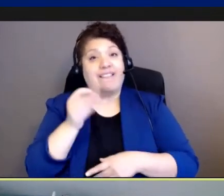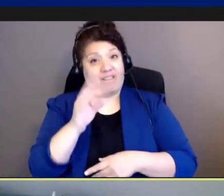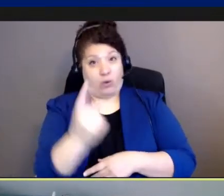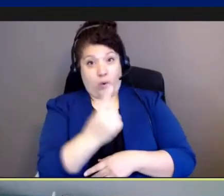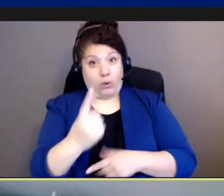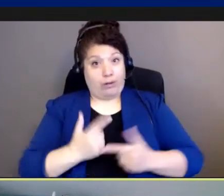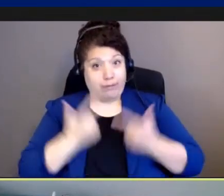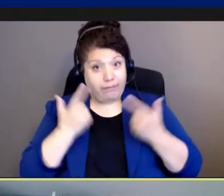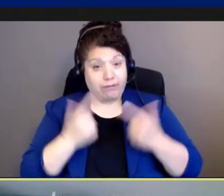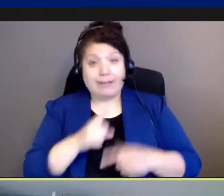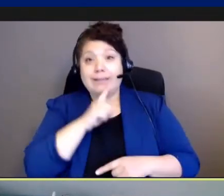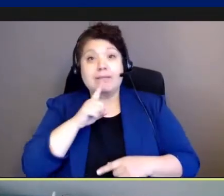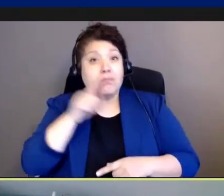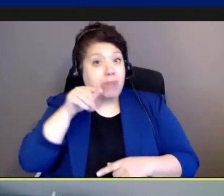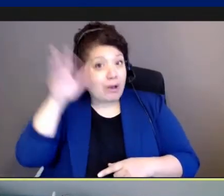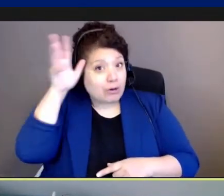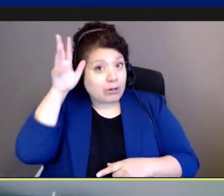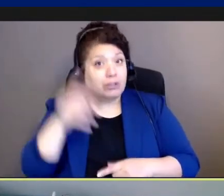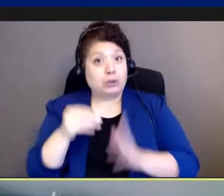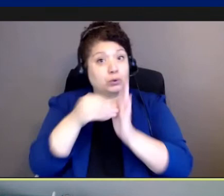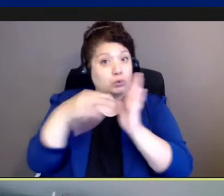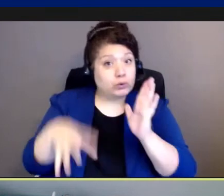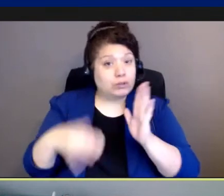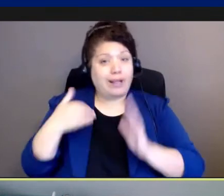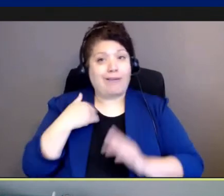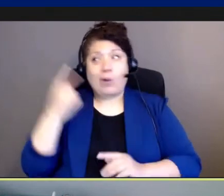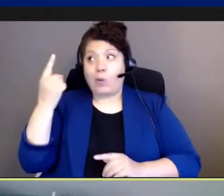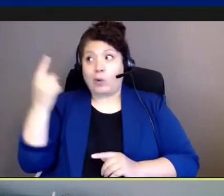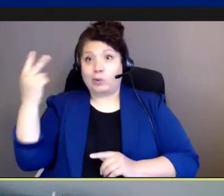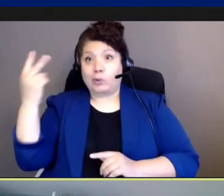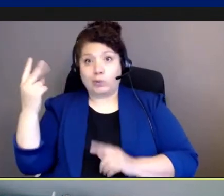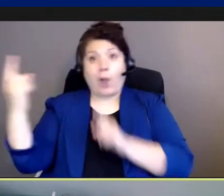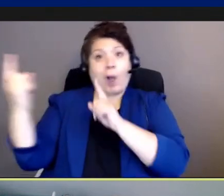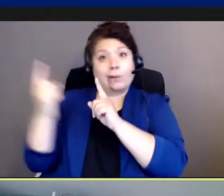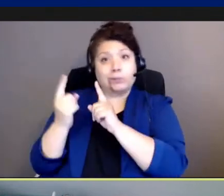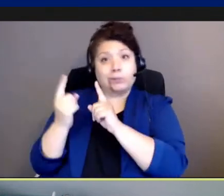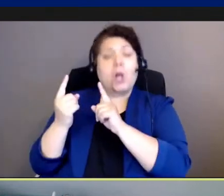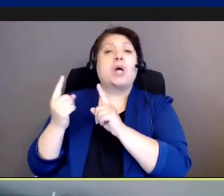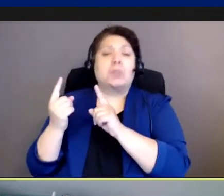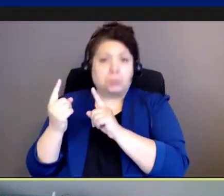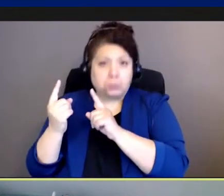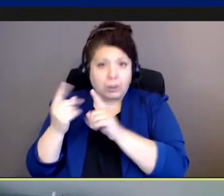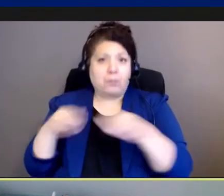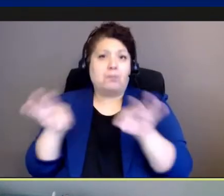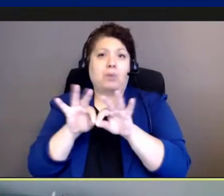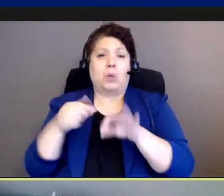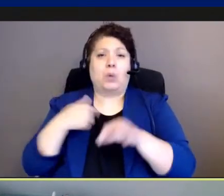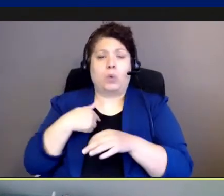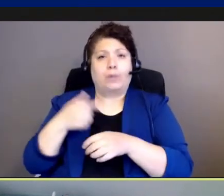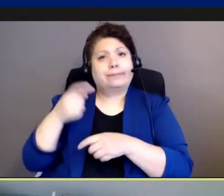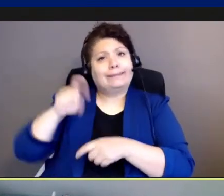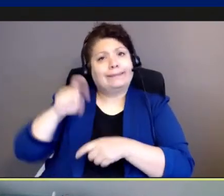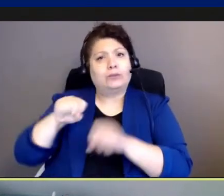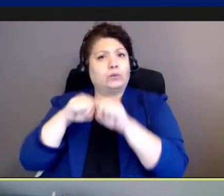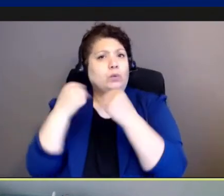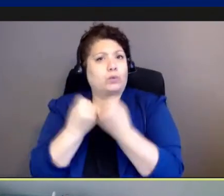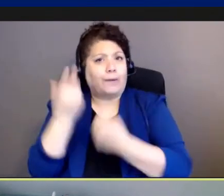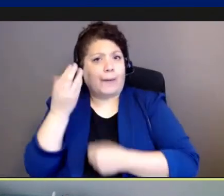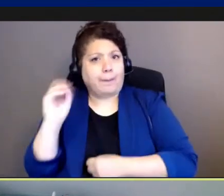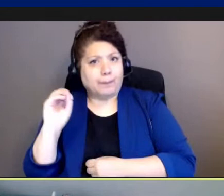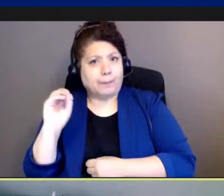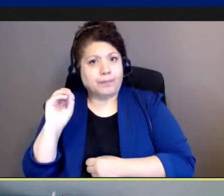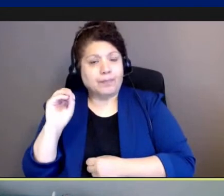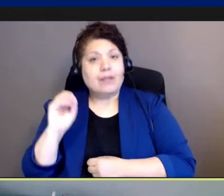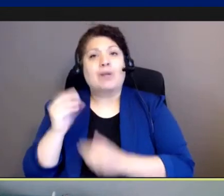student, 1 or 2 contacts outside your home can be important social supports for you to draw upon. This past summer,